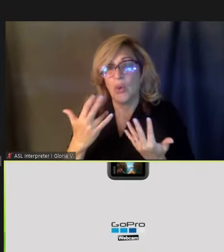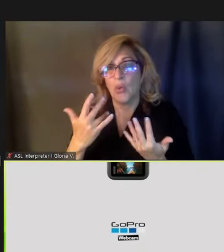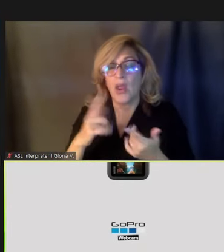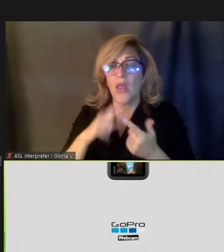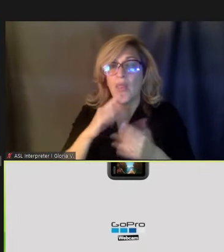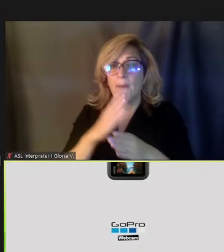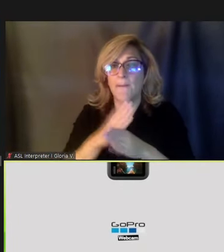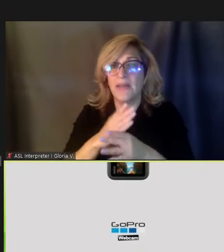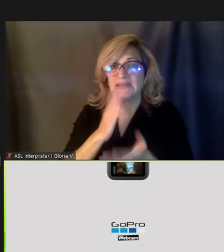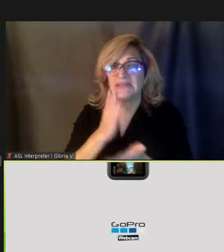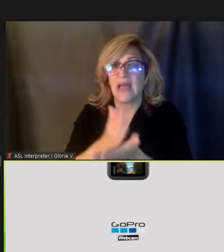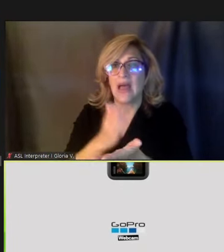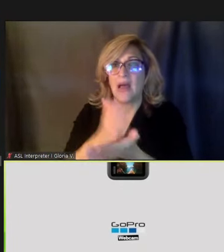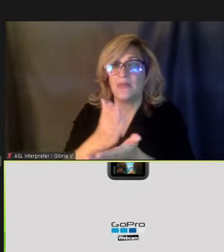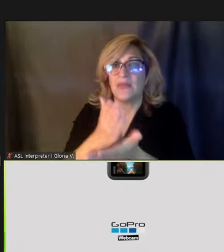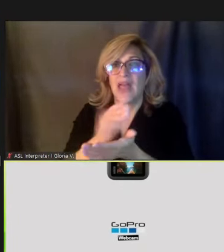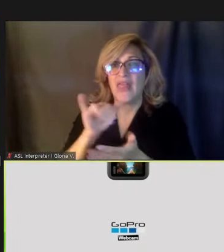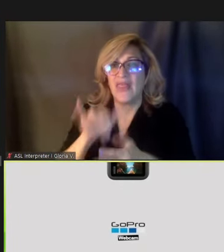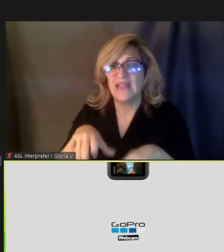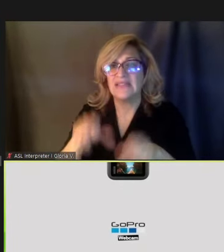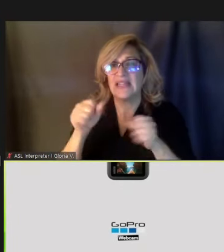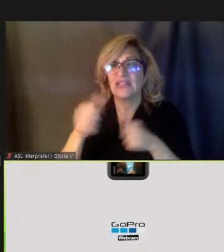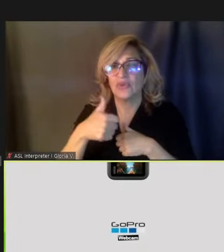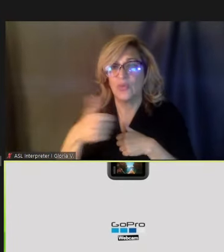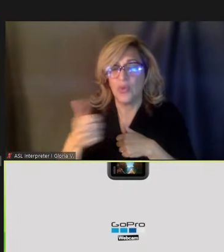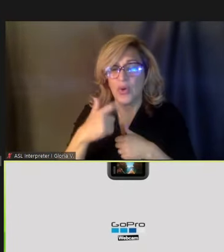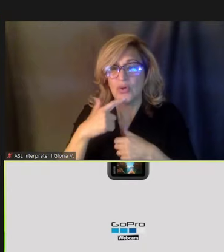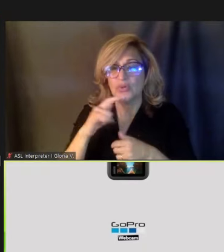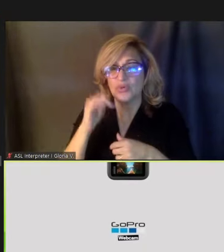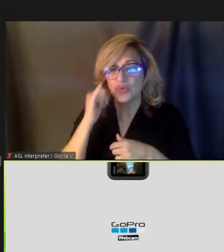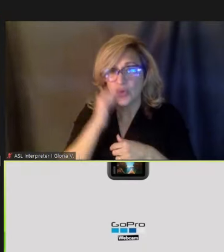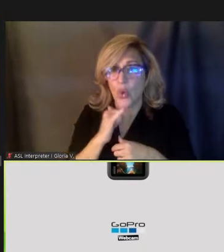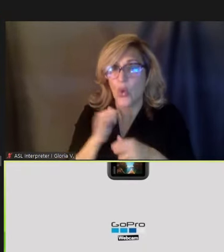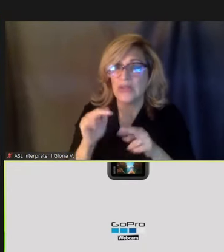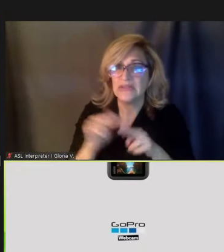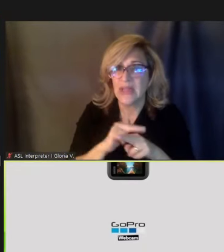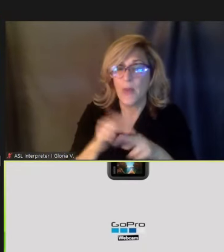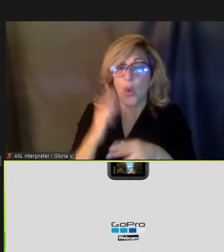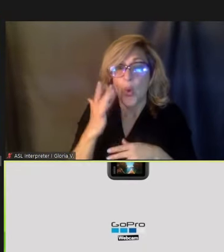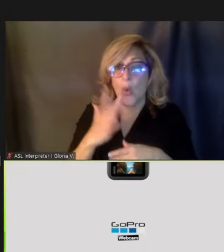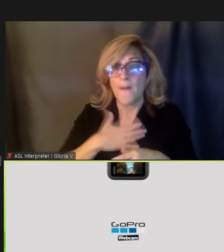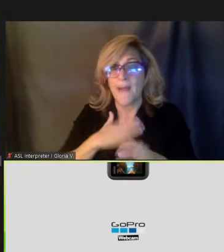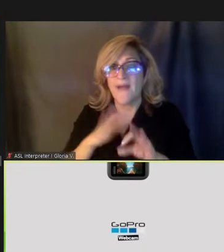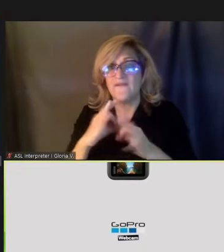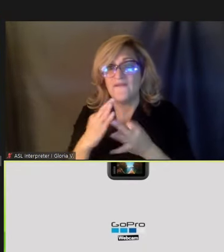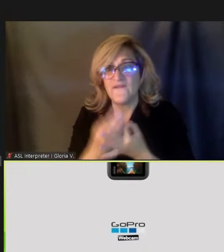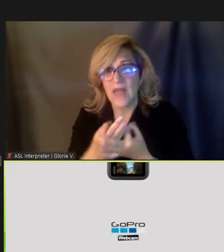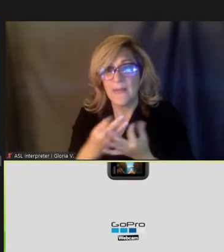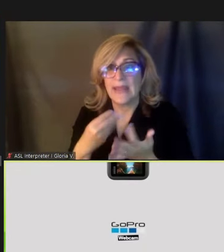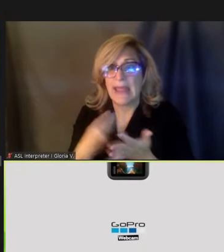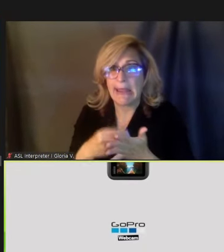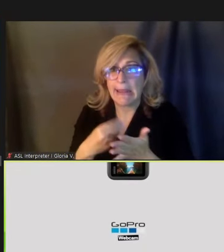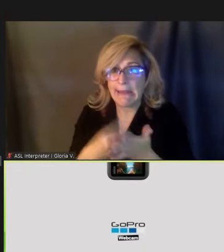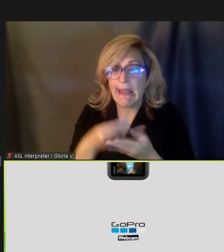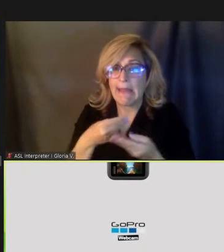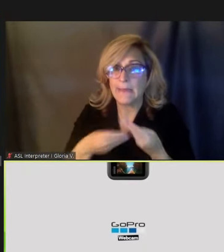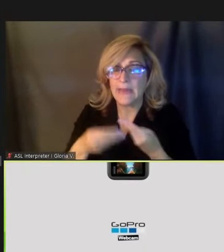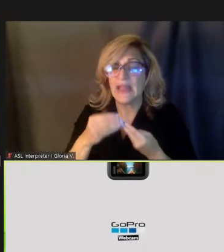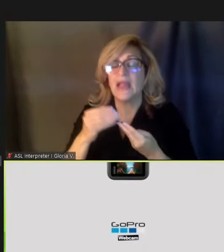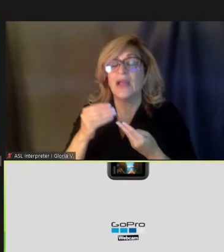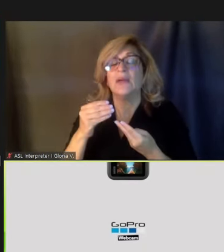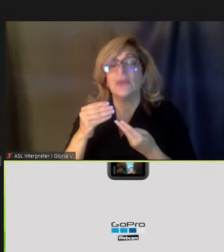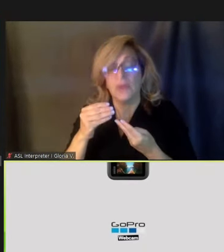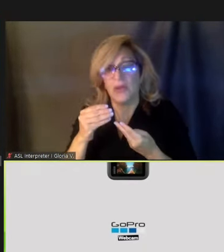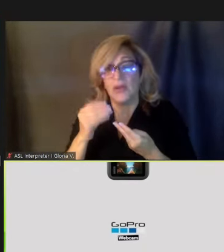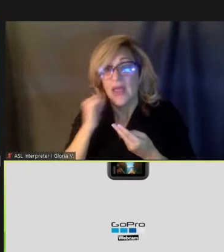during commute that contains 2 buses and a slow subway simply because of my family's economic standing. Everyday New Yorkers will be ripped